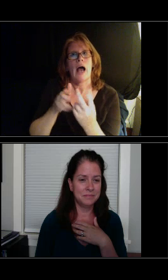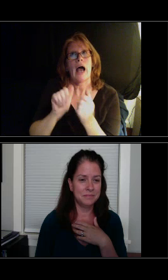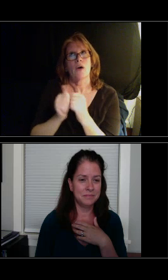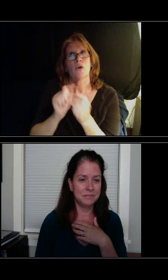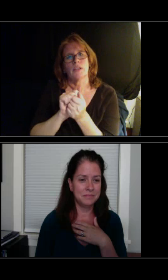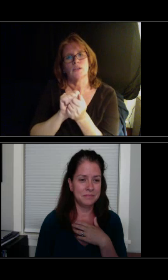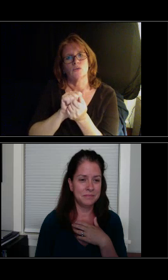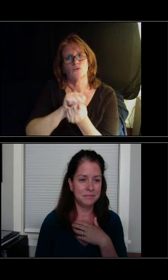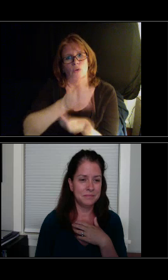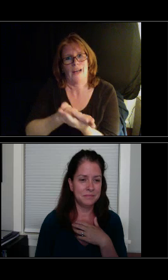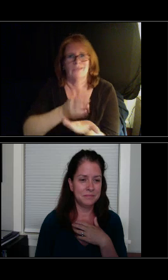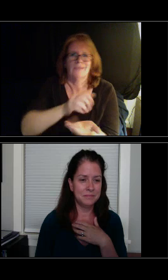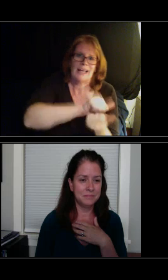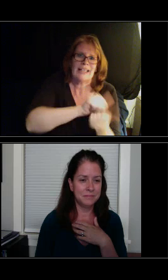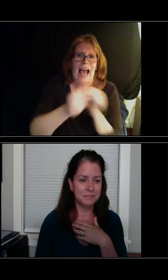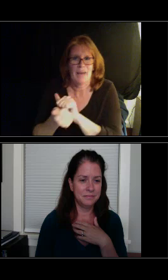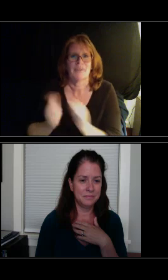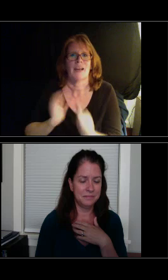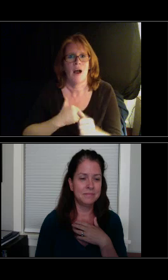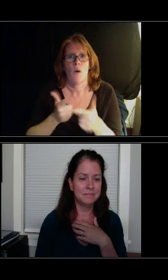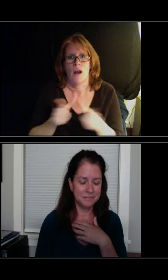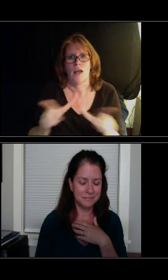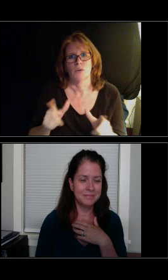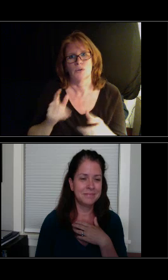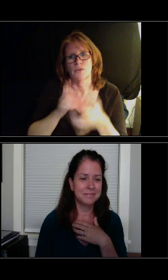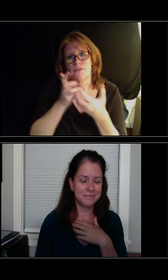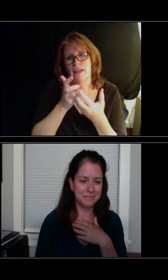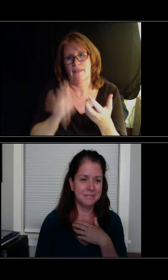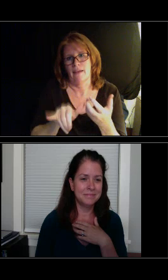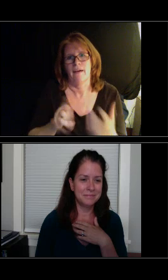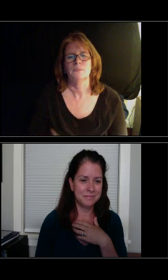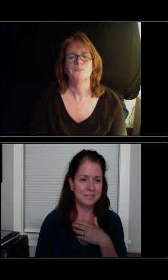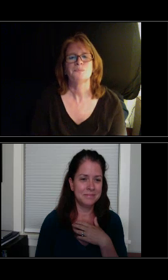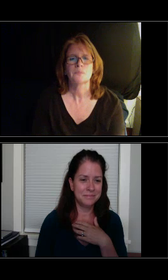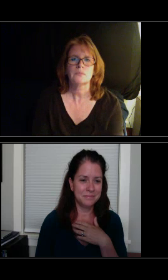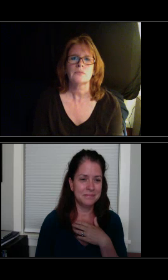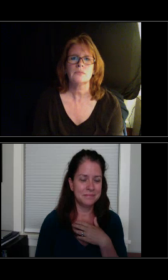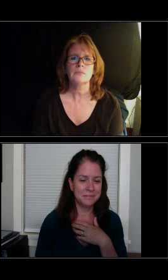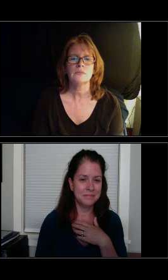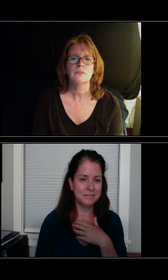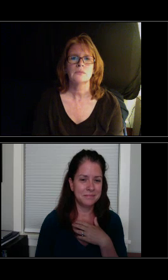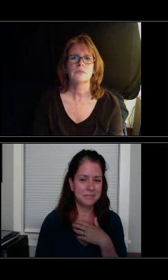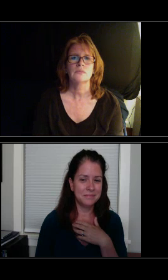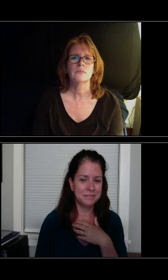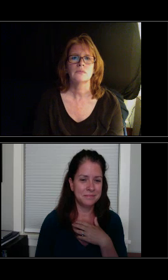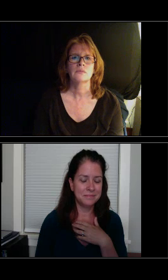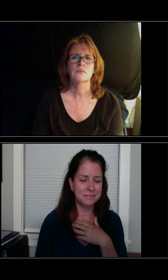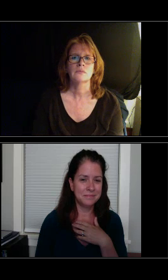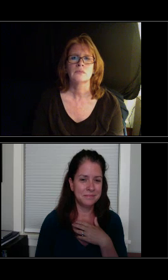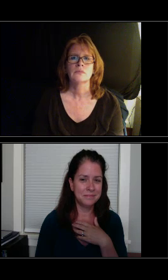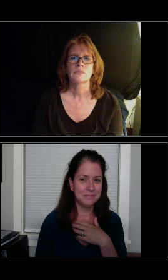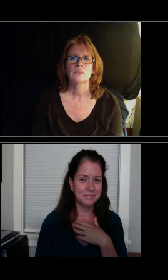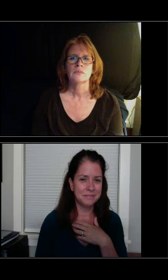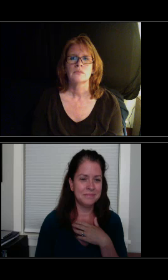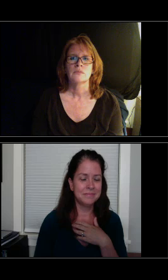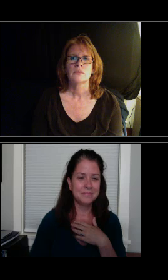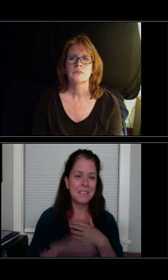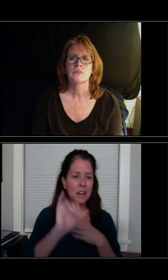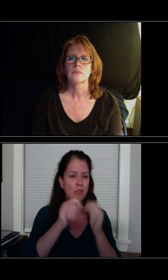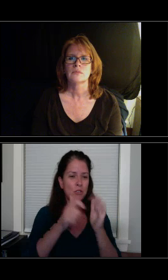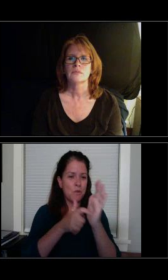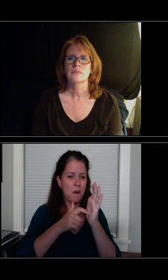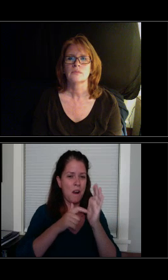we have to look at what the consequence will be. So we have to figure out how to adapt and translate that, adapt that into the practice